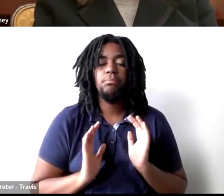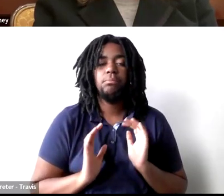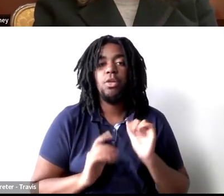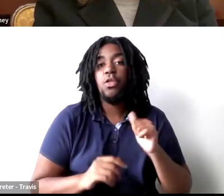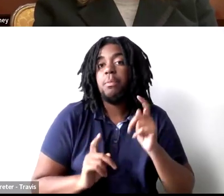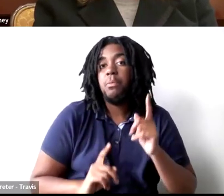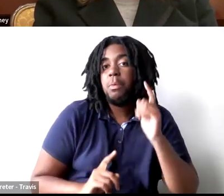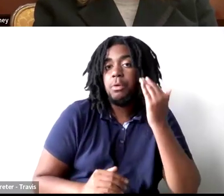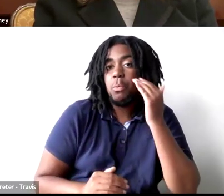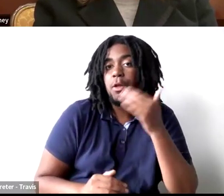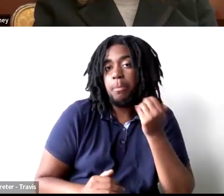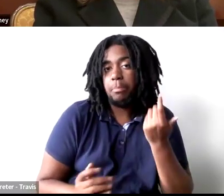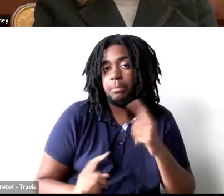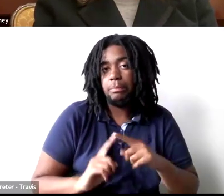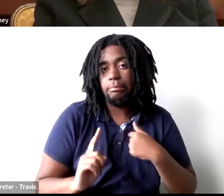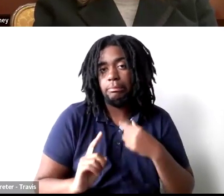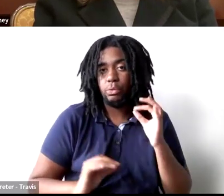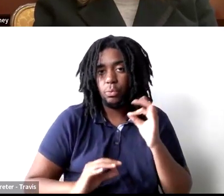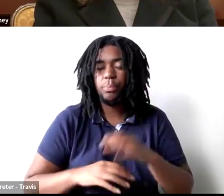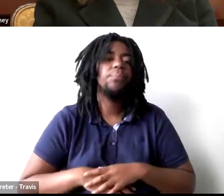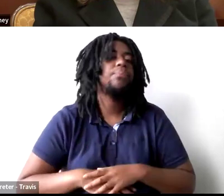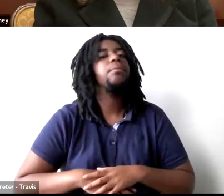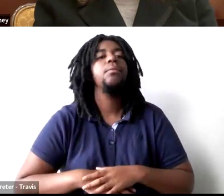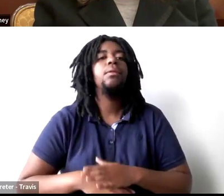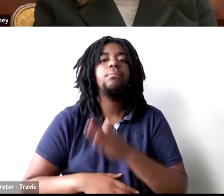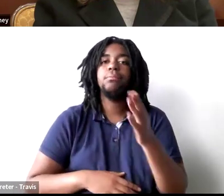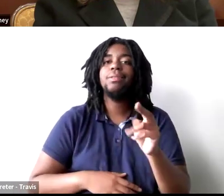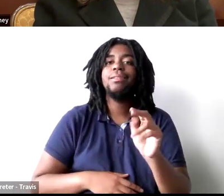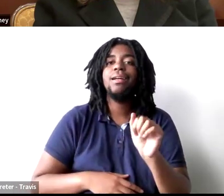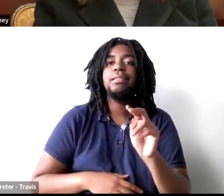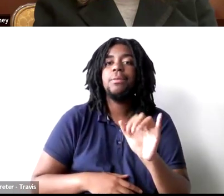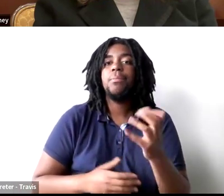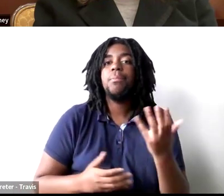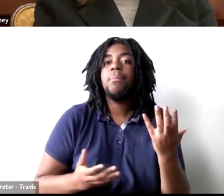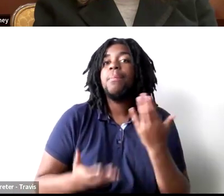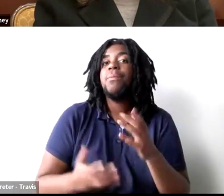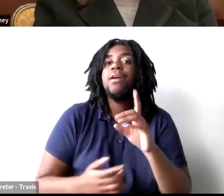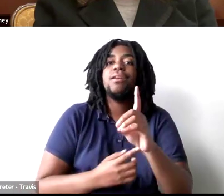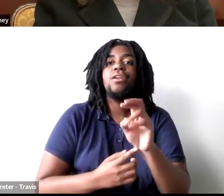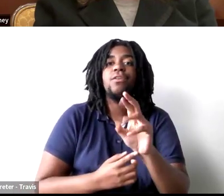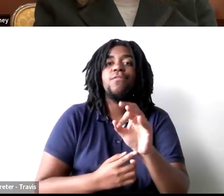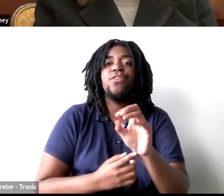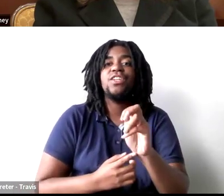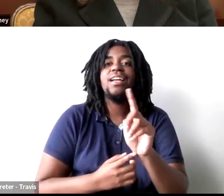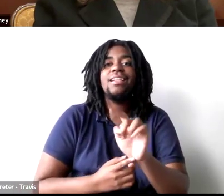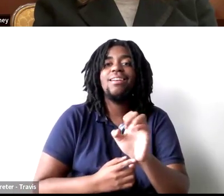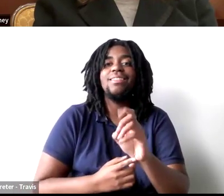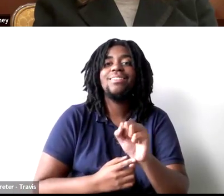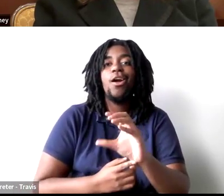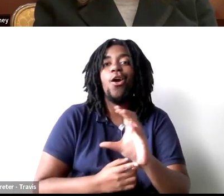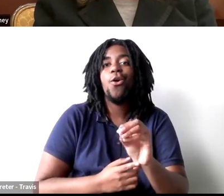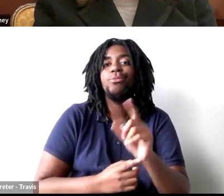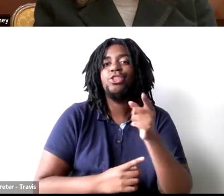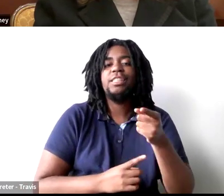and maybe Dr. Fernandez Sacco will come up with something, as she is a genealogist, and I know she's Yes, I'm hopeful. I'm hopeful.